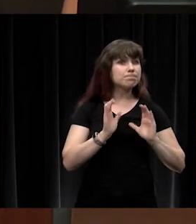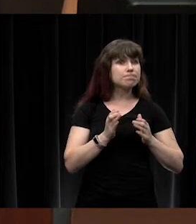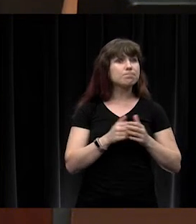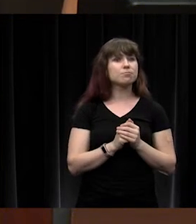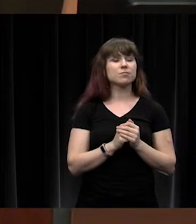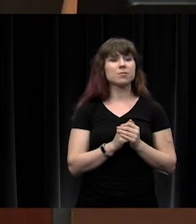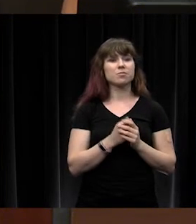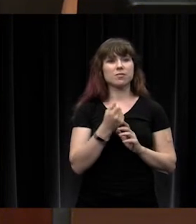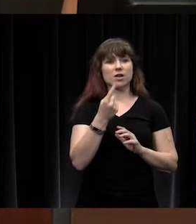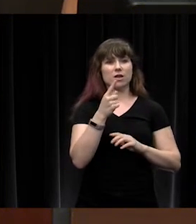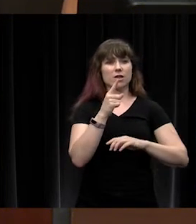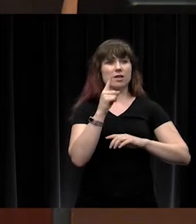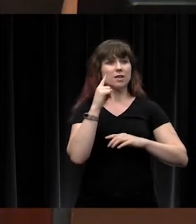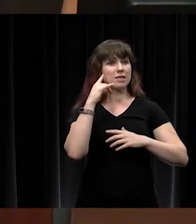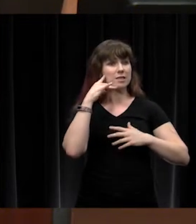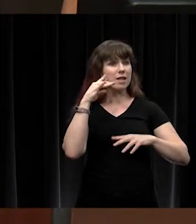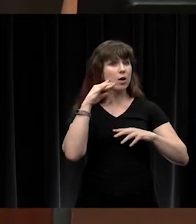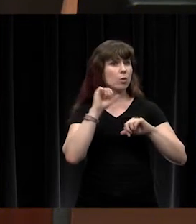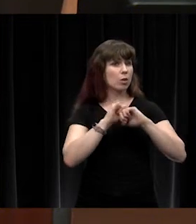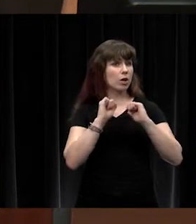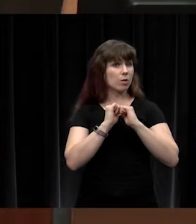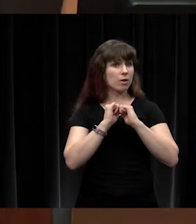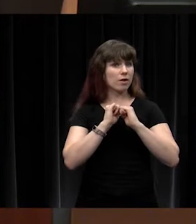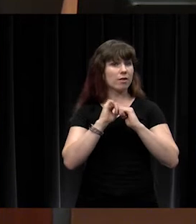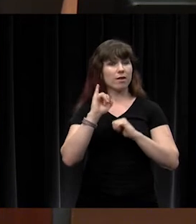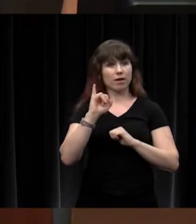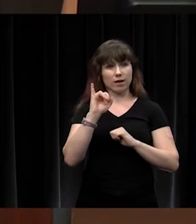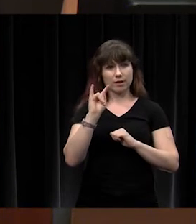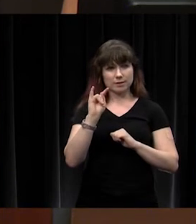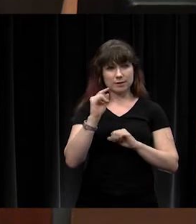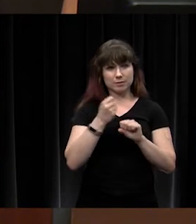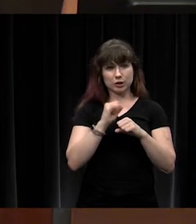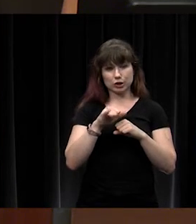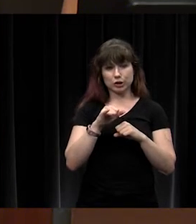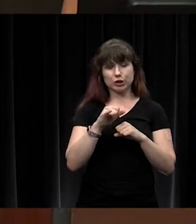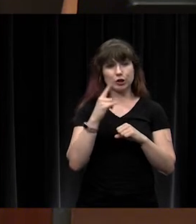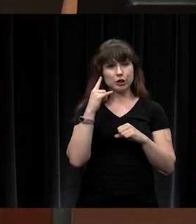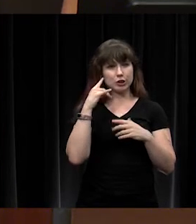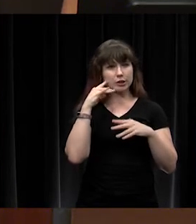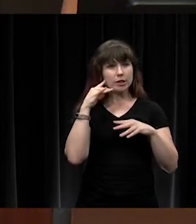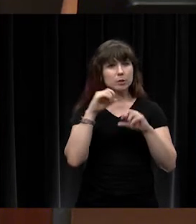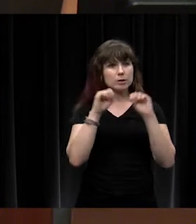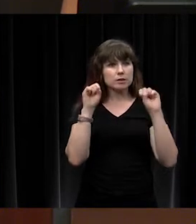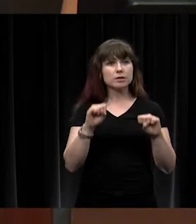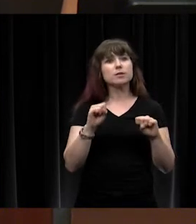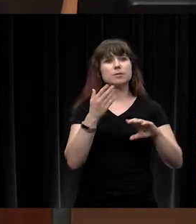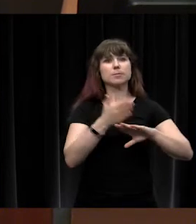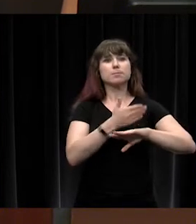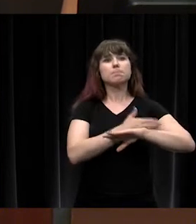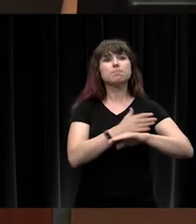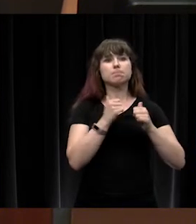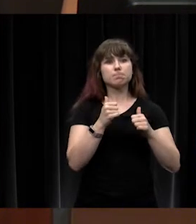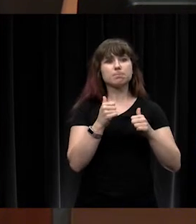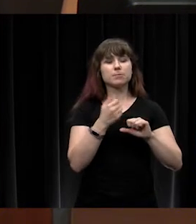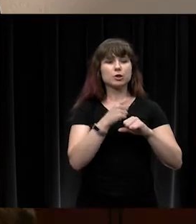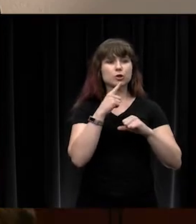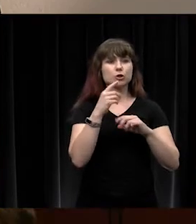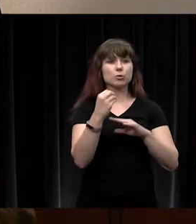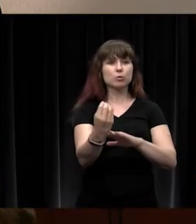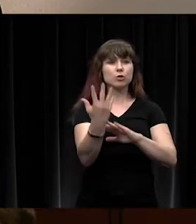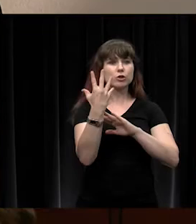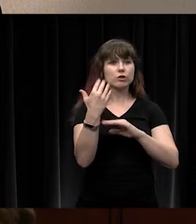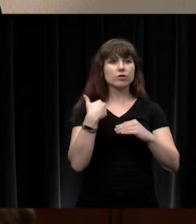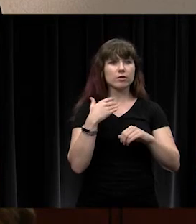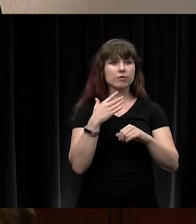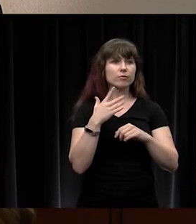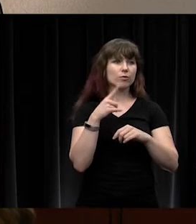the sound for it, we're working with IT right now on upgrading the sound system and doing more of projectors in there as well